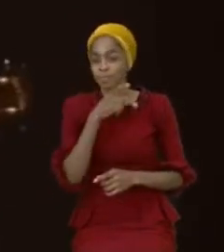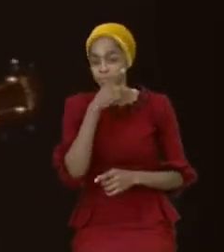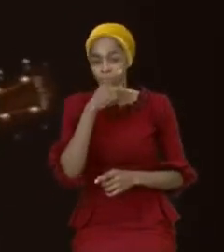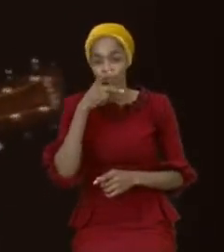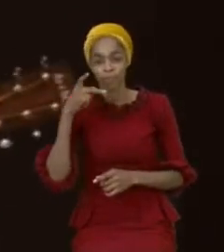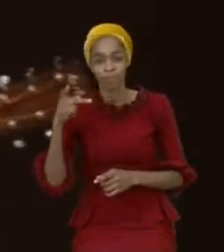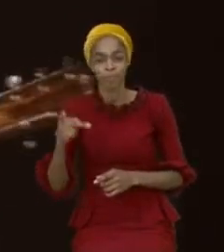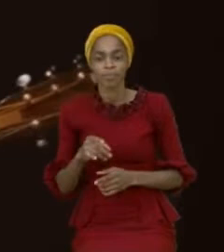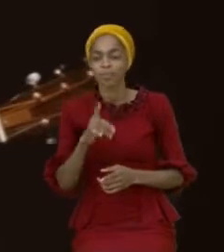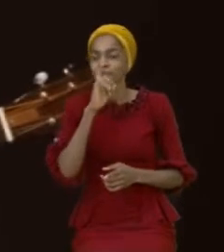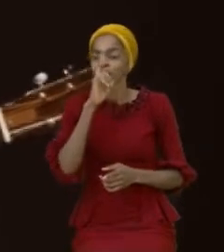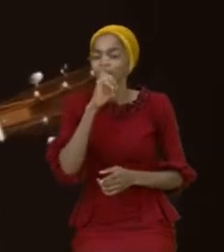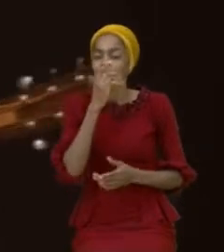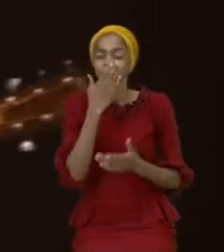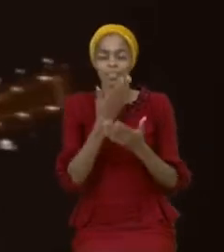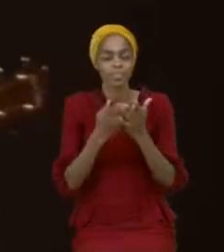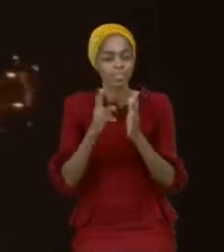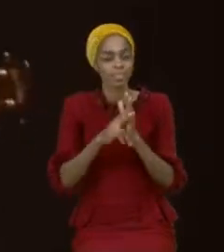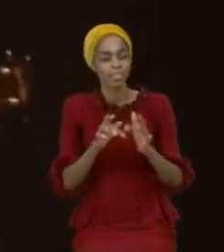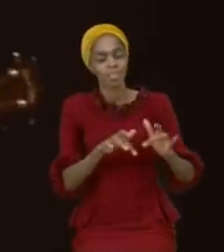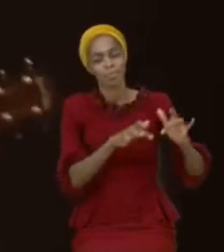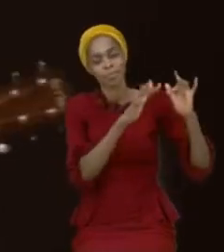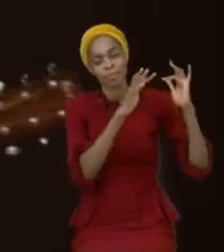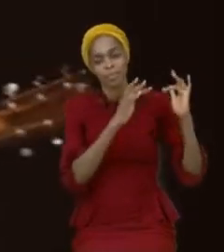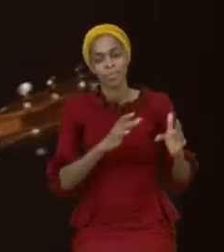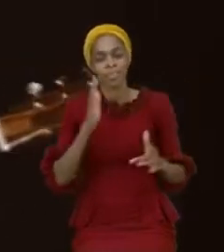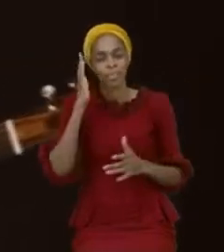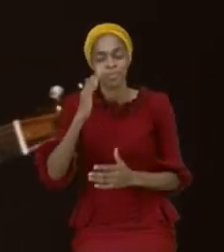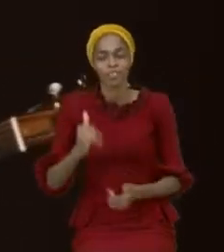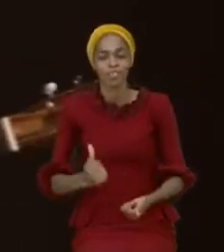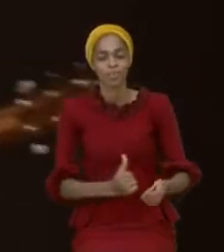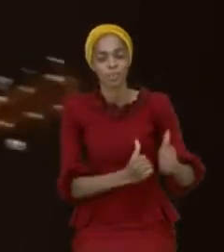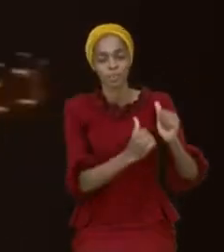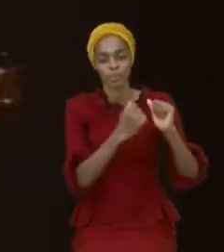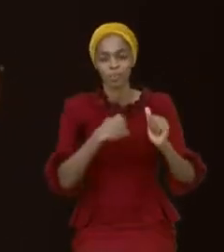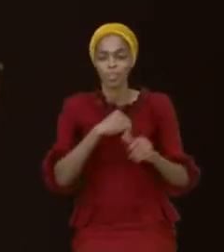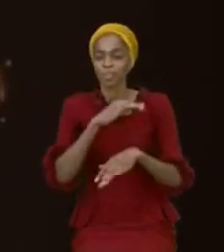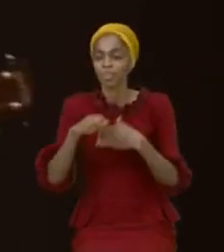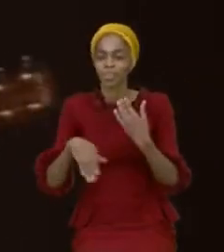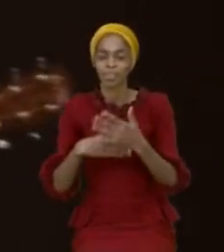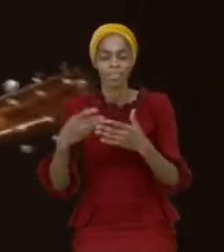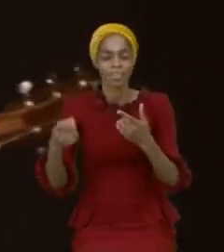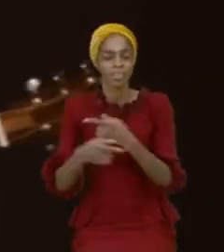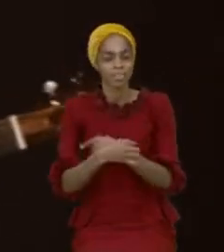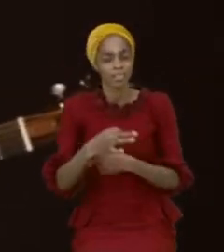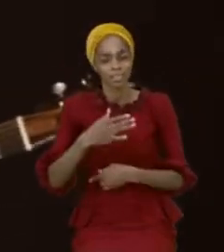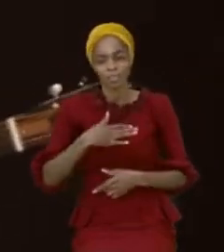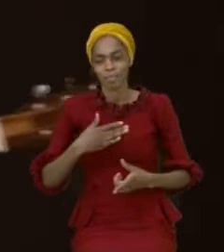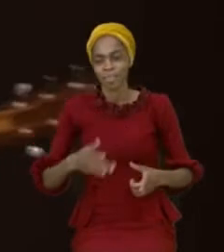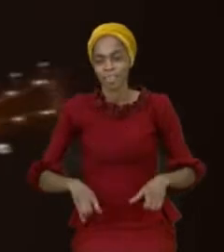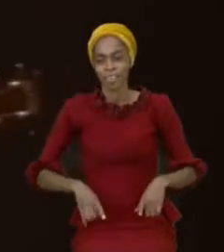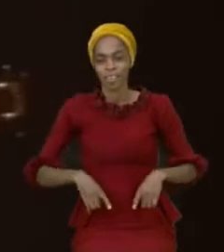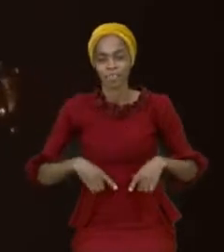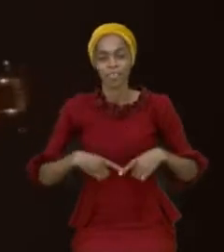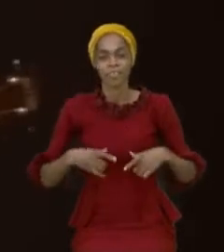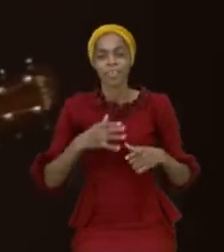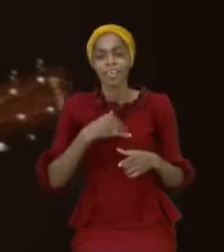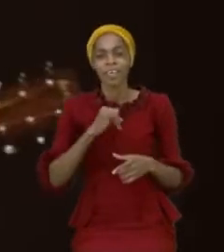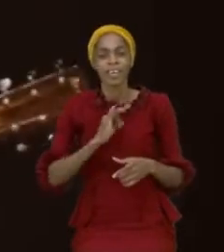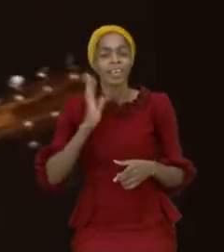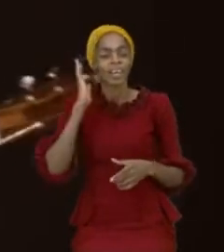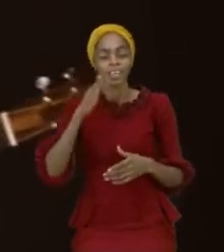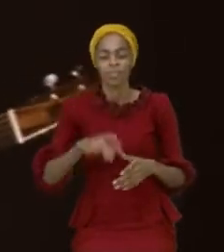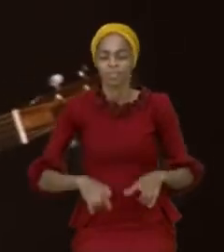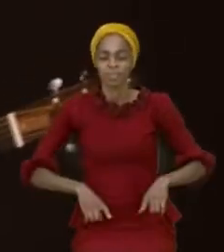Surely his goodness and mercy will follow me all the days of my life. And we will dwell